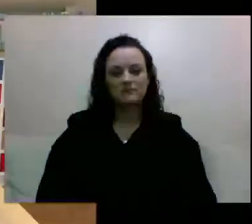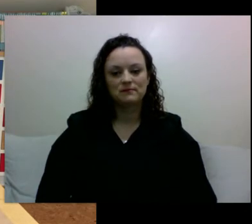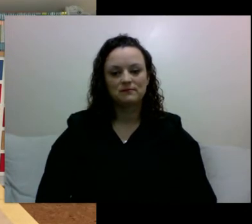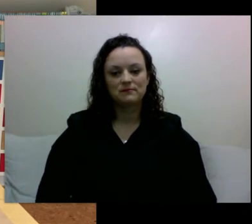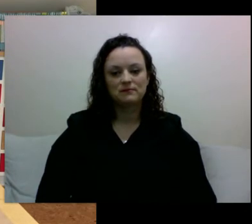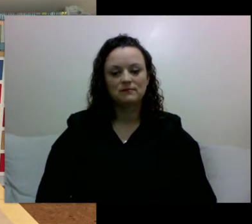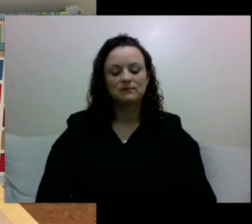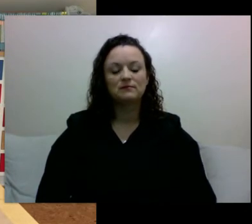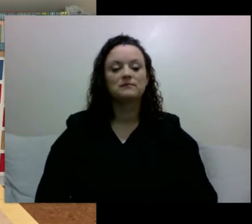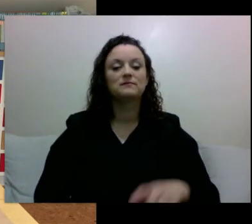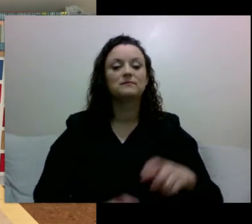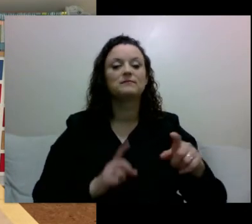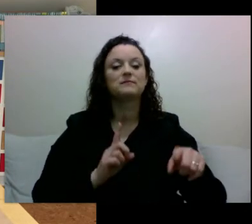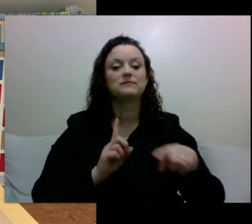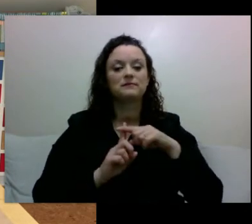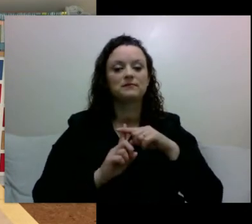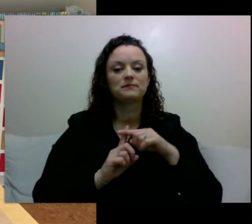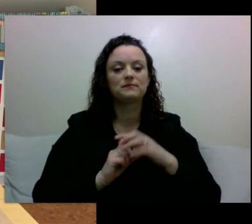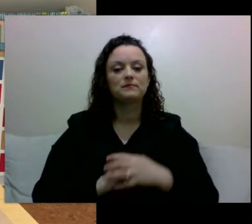And